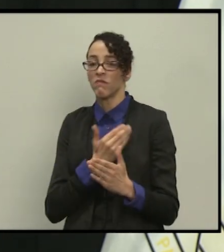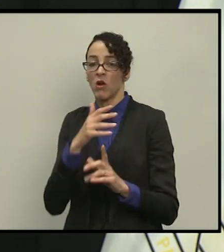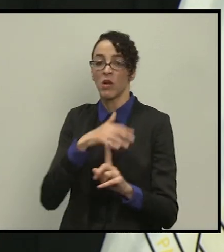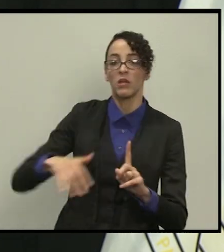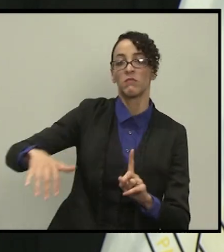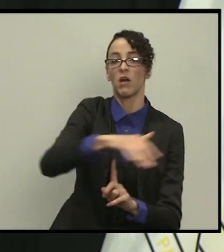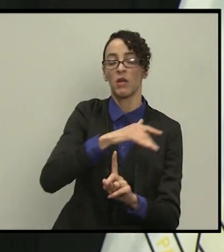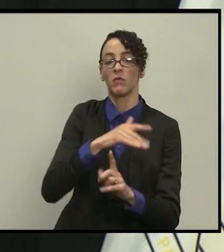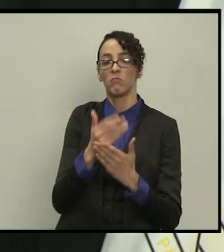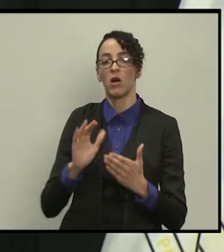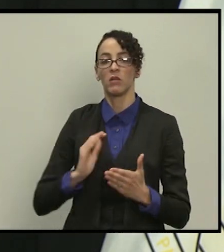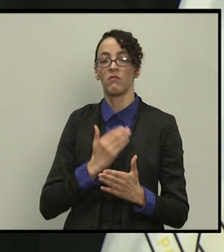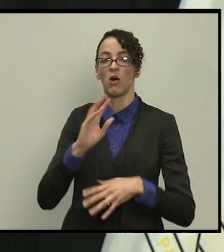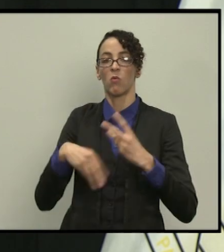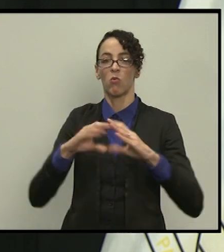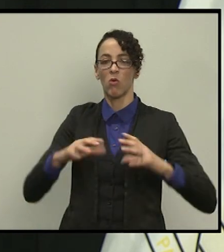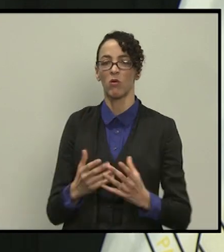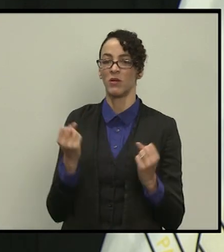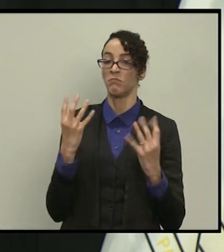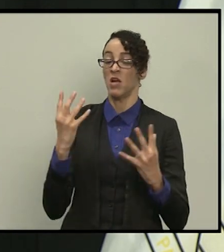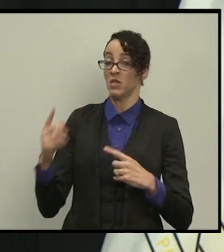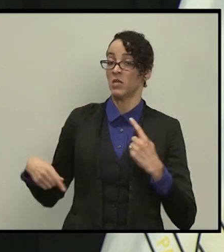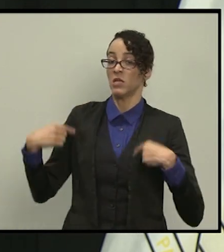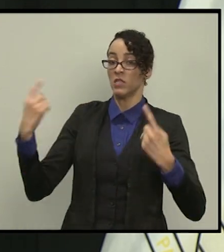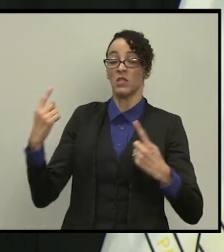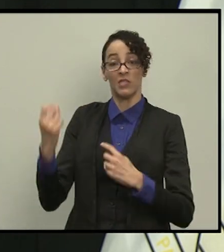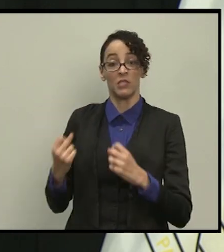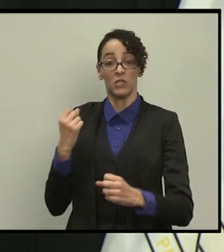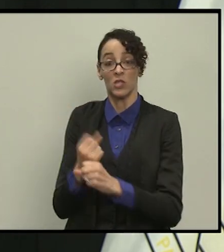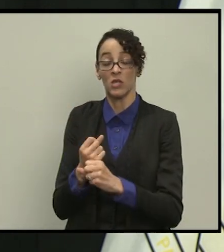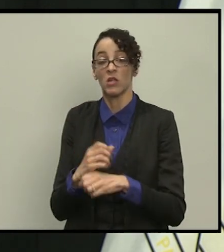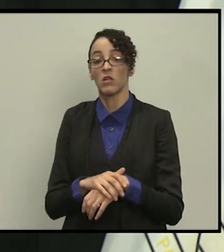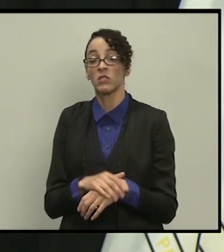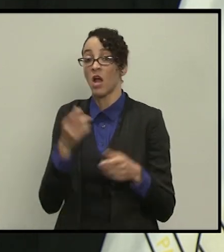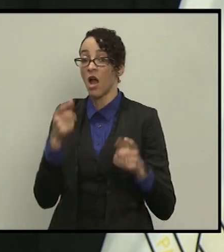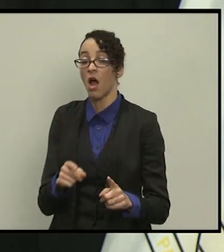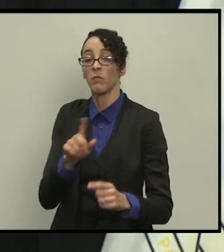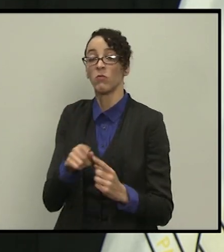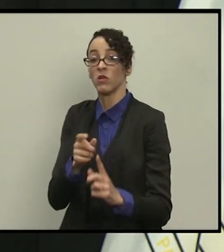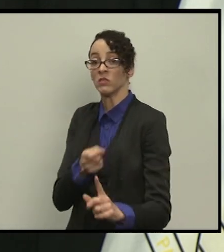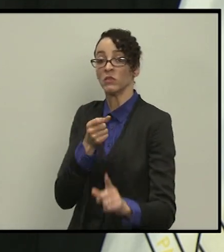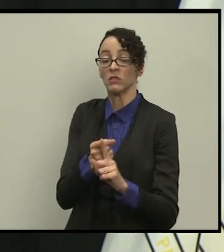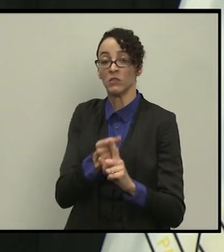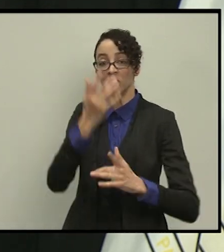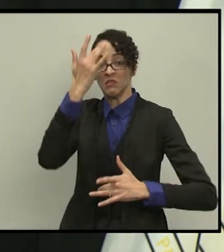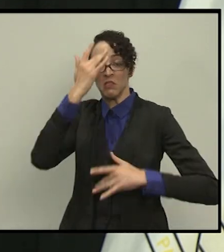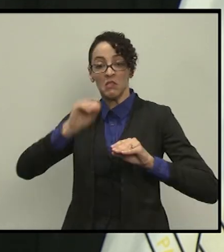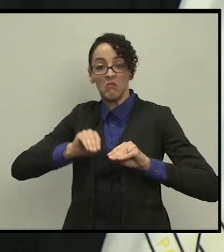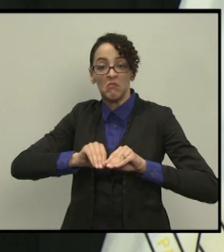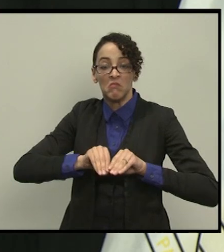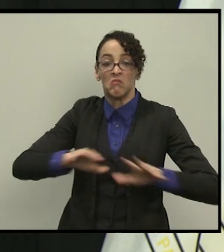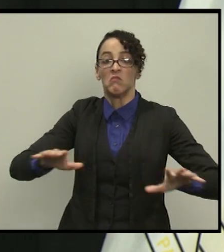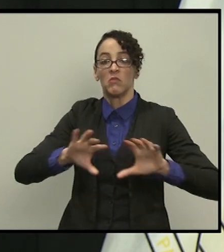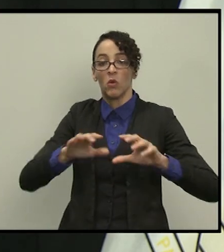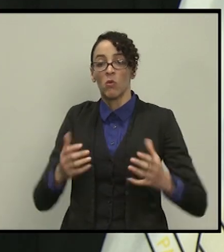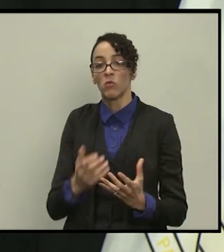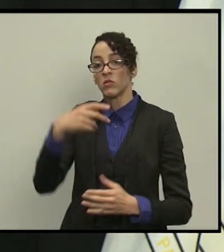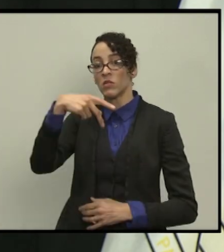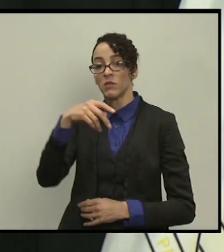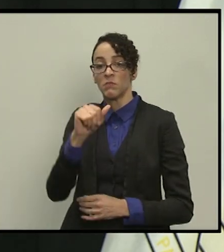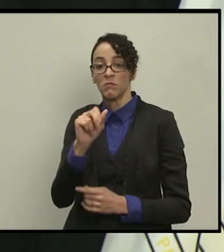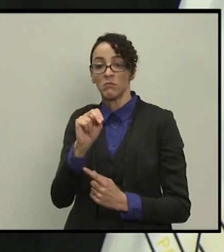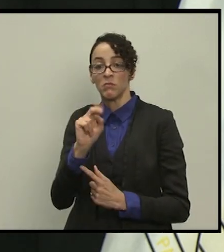climate for so many years, that when there is a pandemic, those issues are